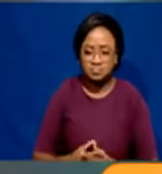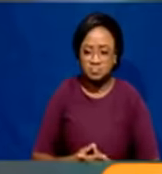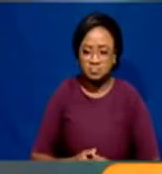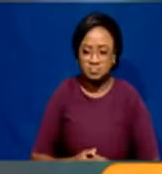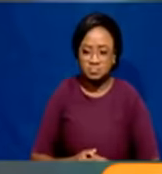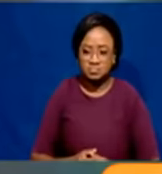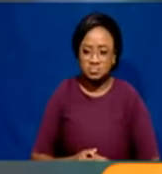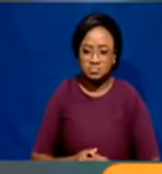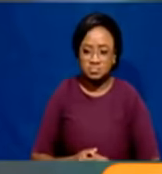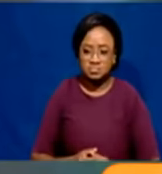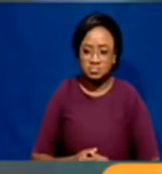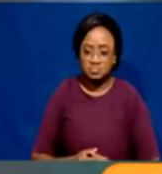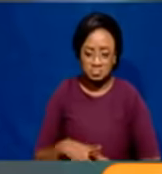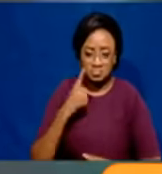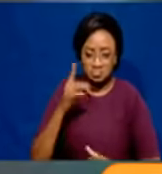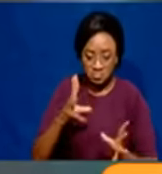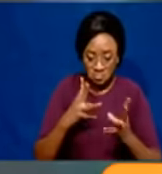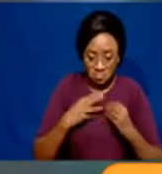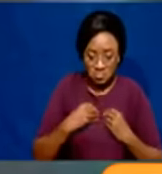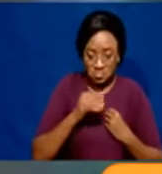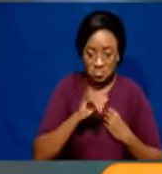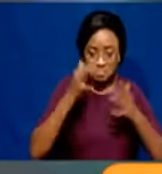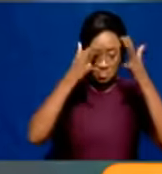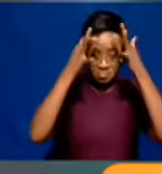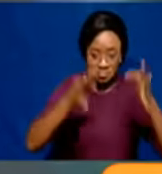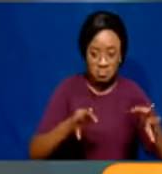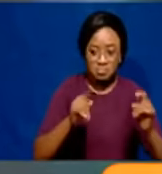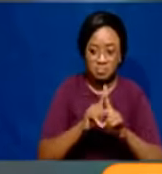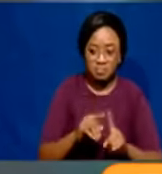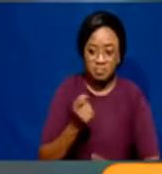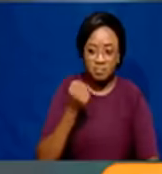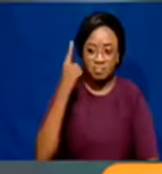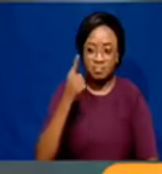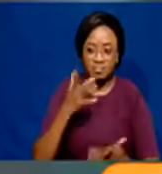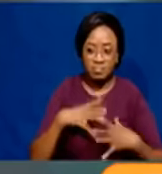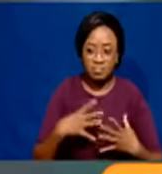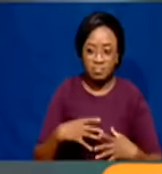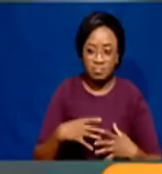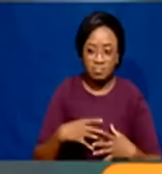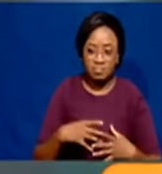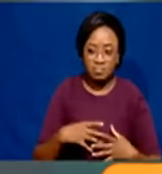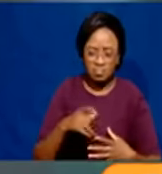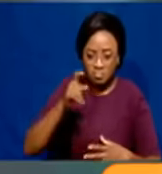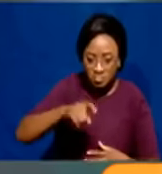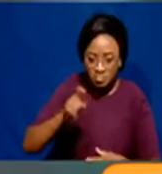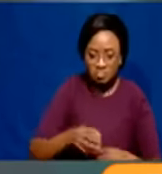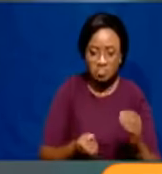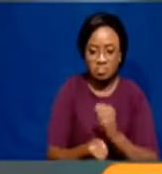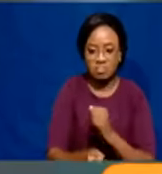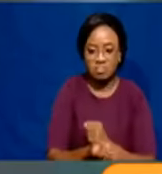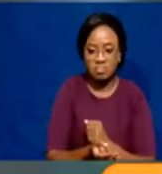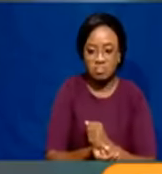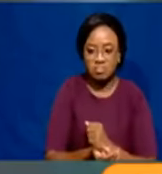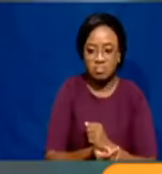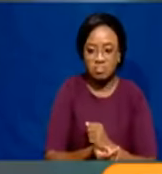here you see her taking ownership of the decision and the understanding that people deserve an explanation. Of course, she